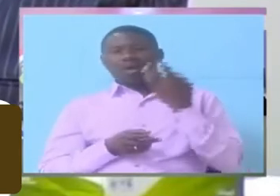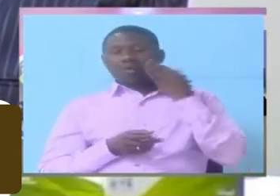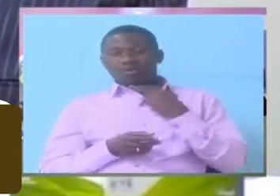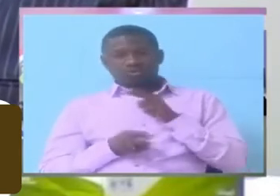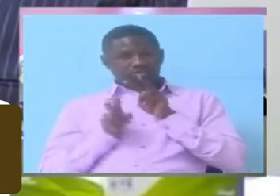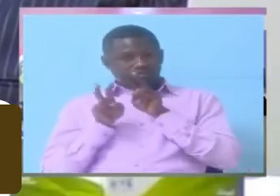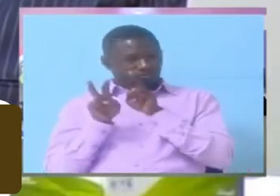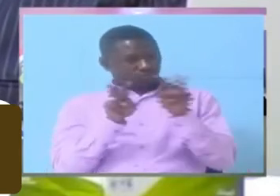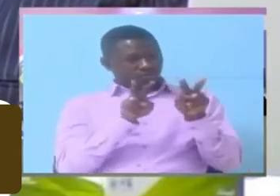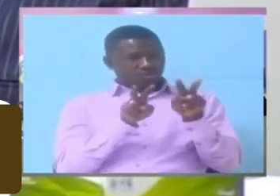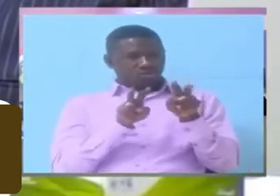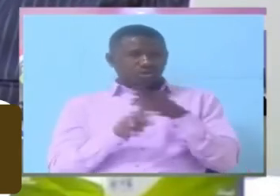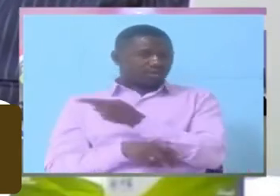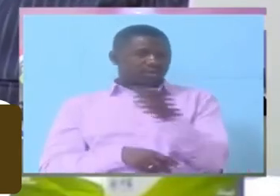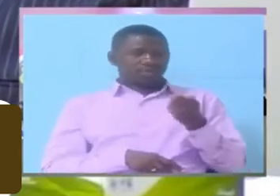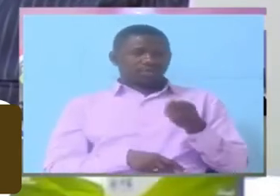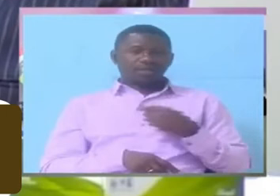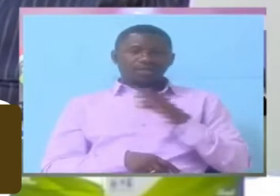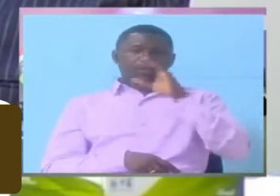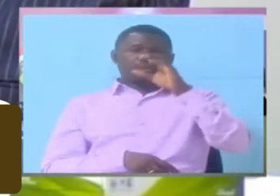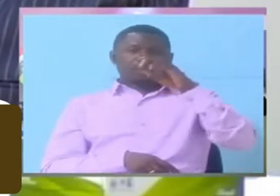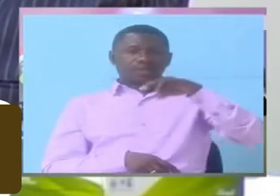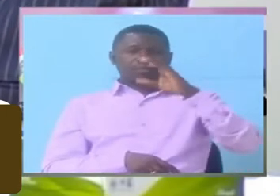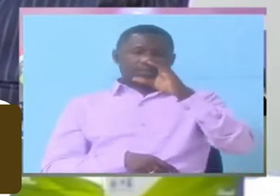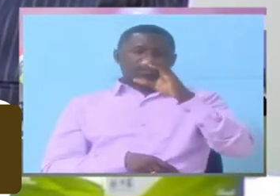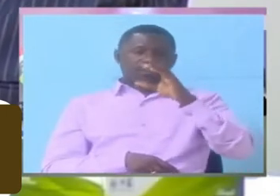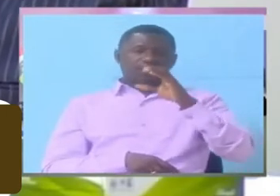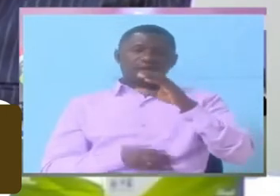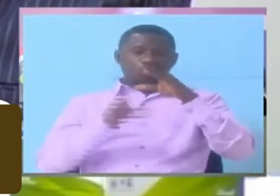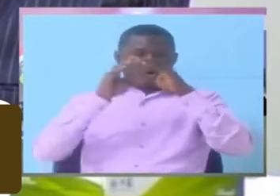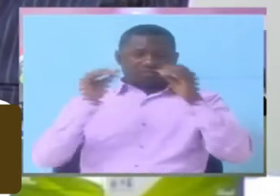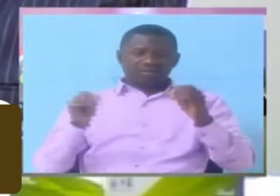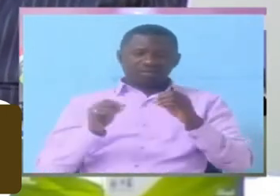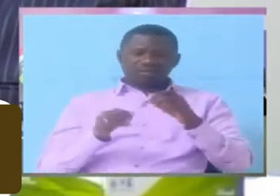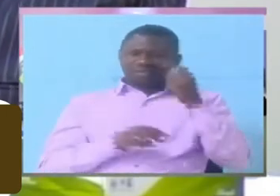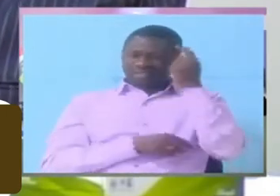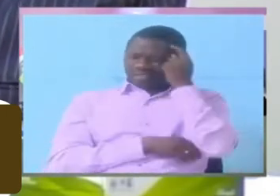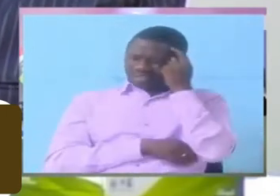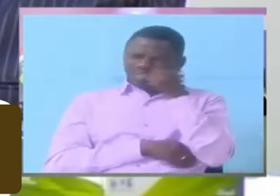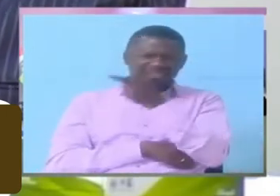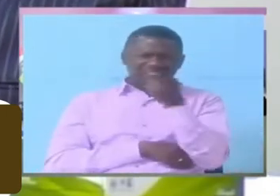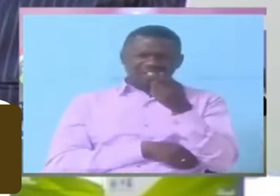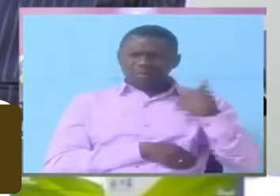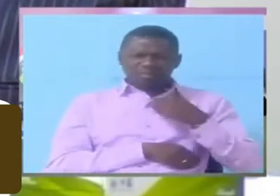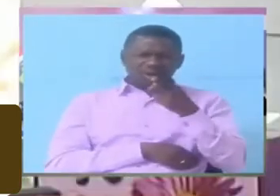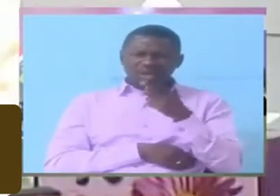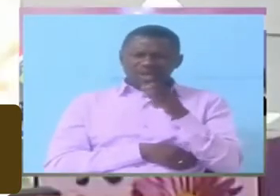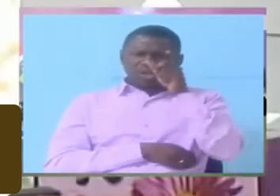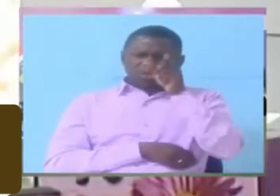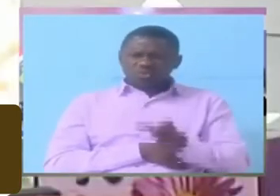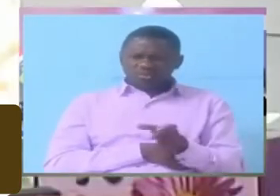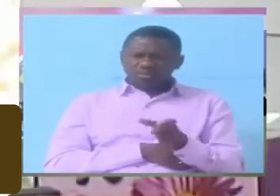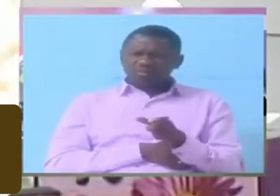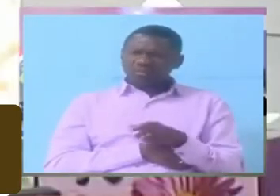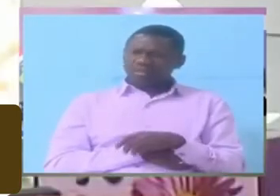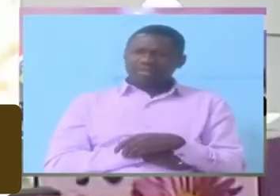the CMC's office, you wondered whether these were human beings. Yeah. CMC office or ya jaxal fo ñu molu mu xadama di ngol le